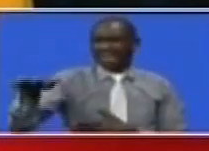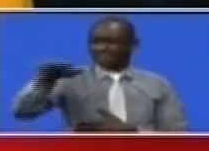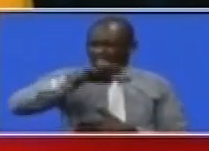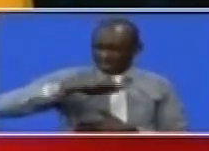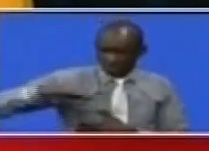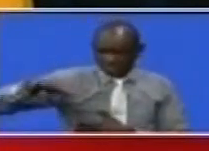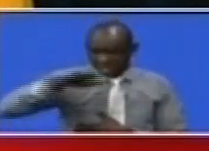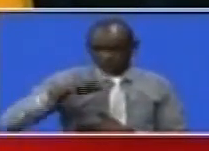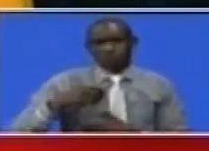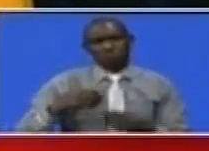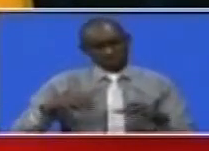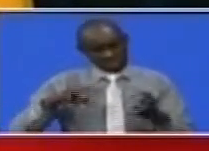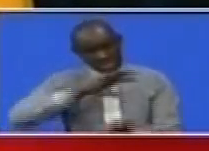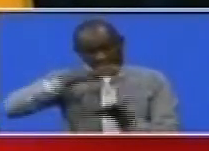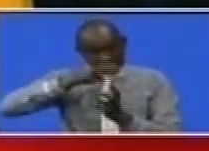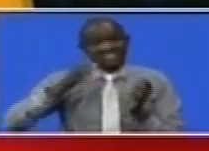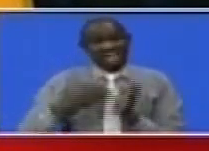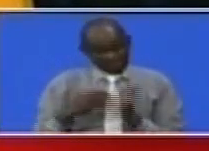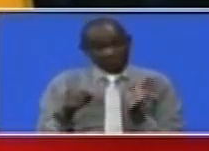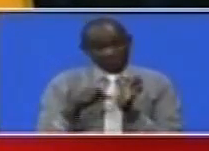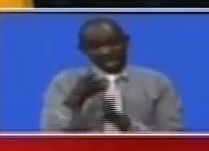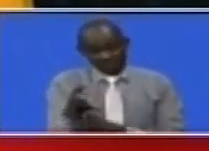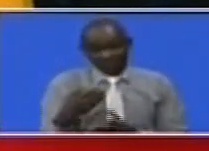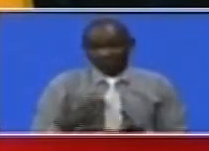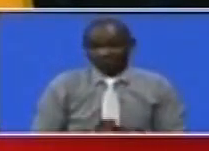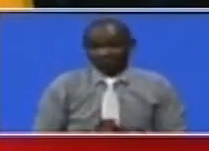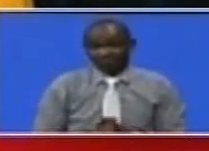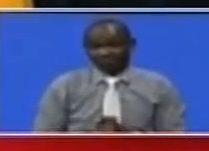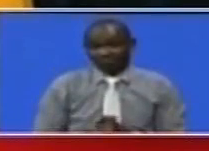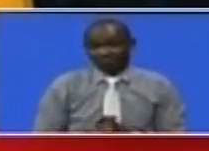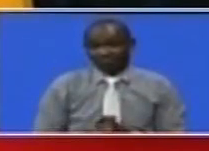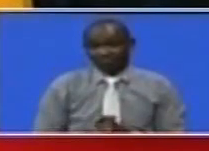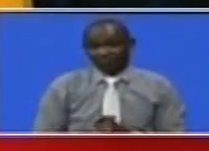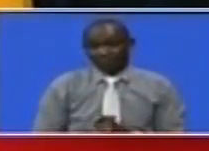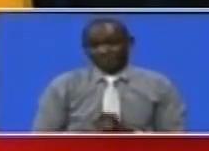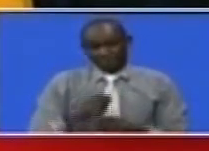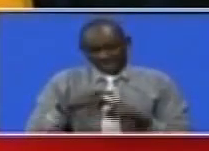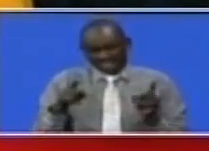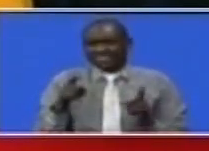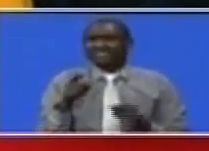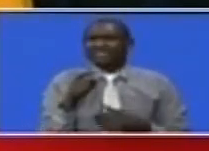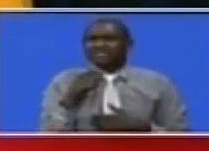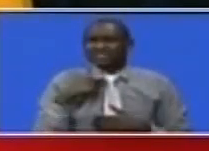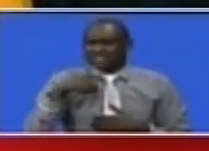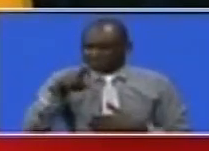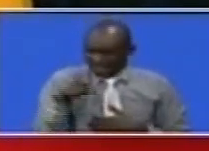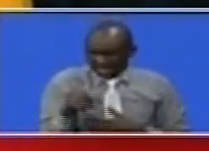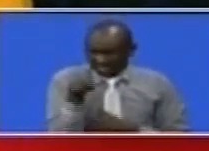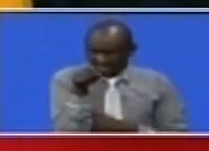environmental crisis facing our world demands an ever